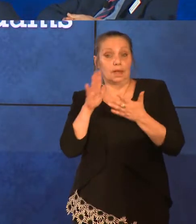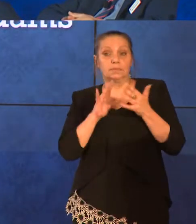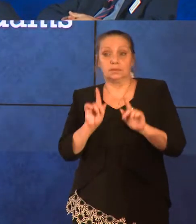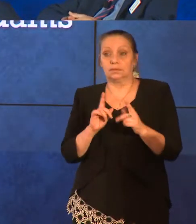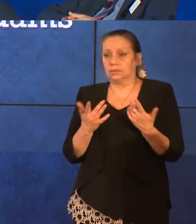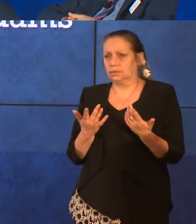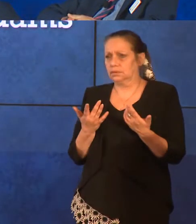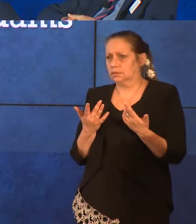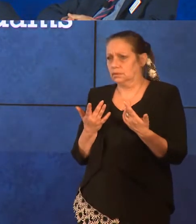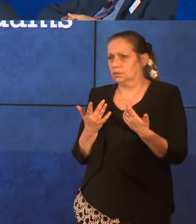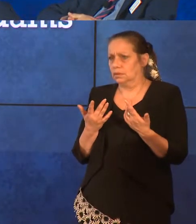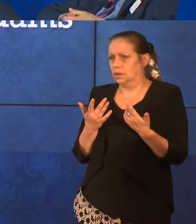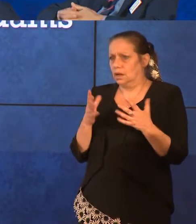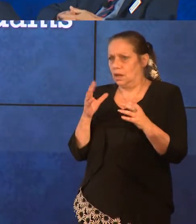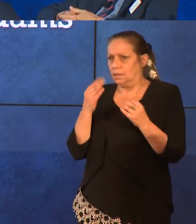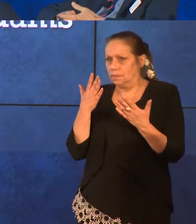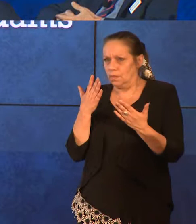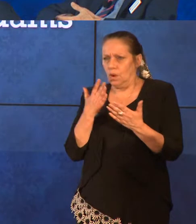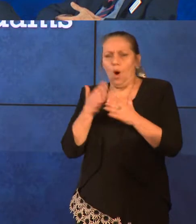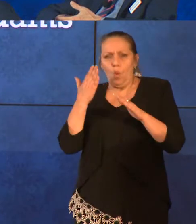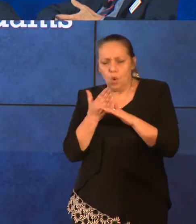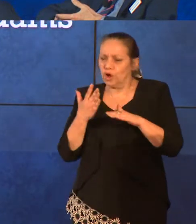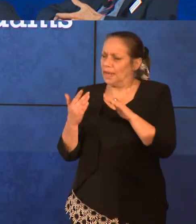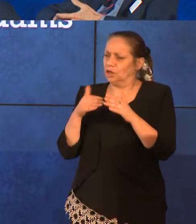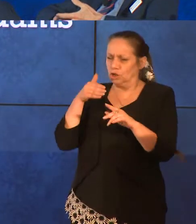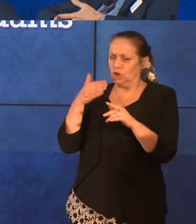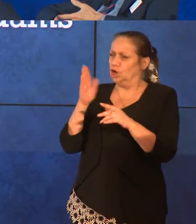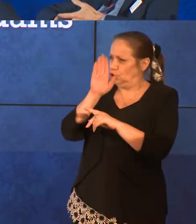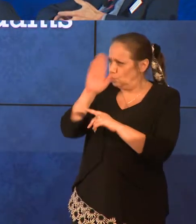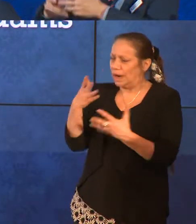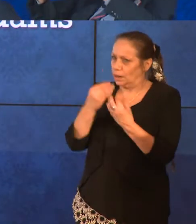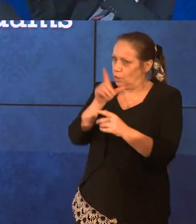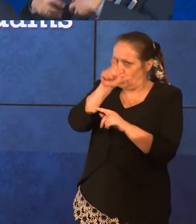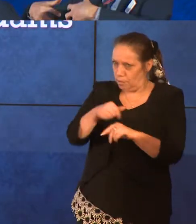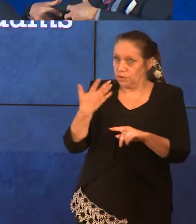actually corresponding and working with the person on what they want. Yes, I mean,